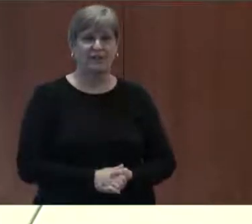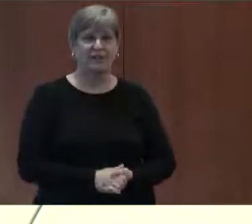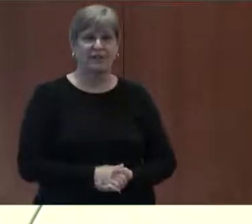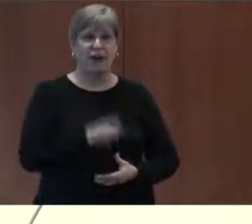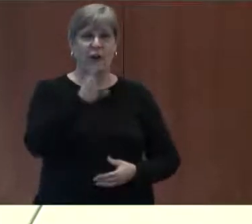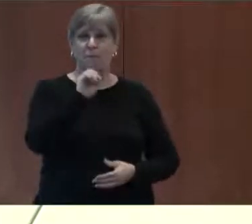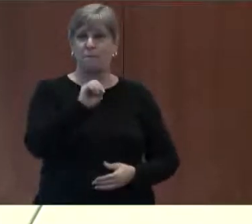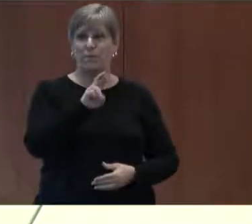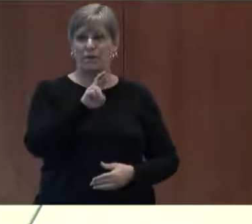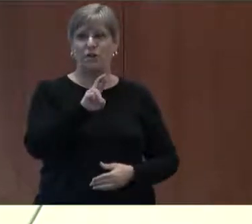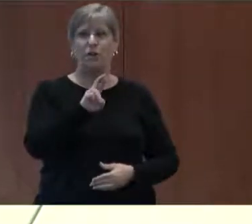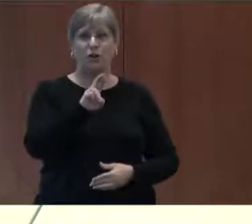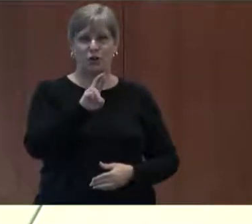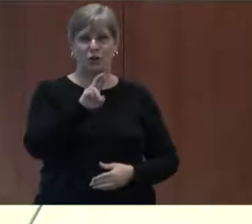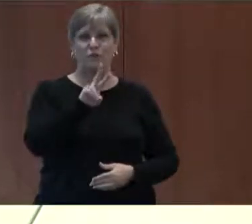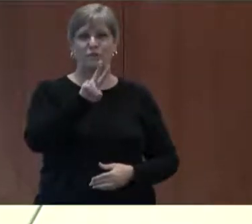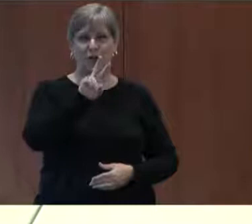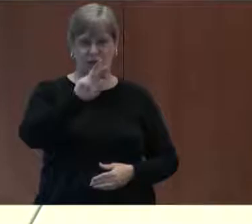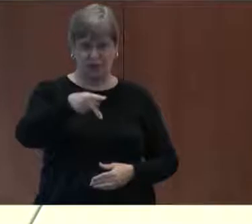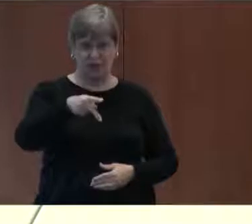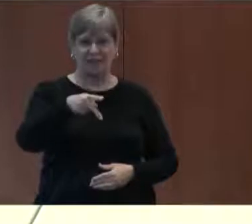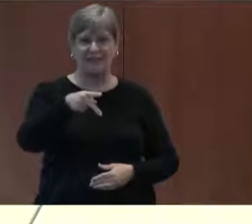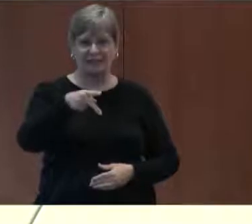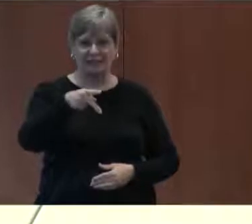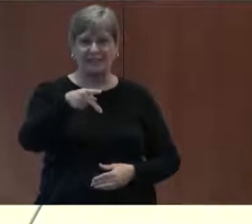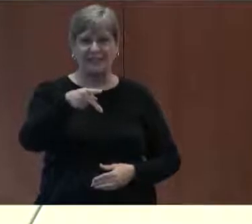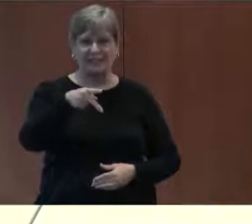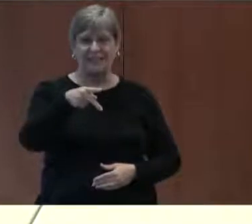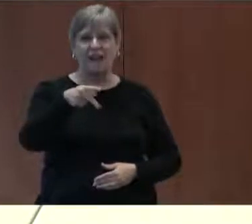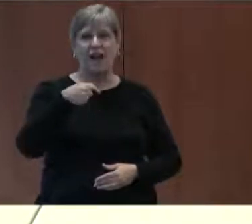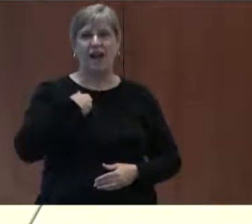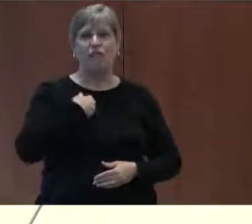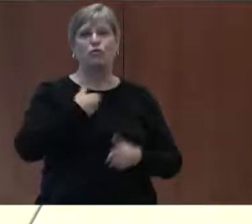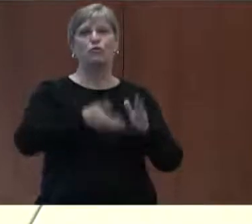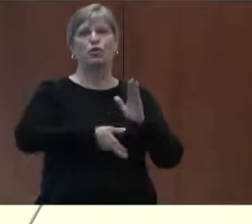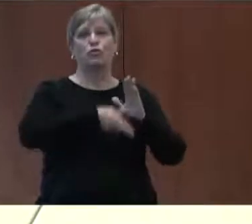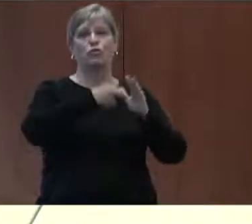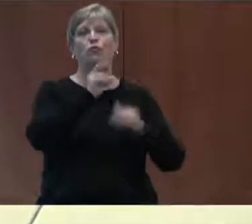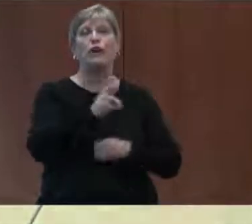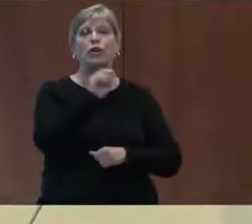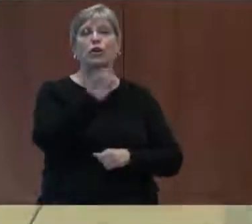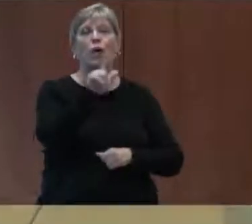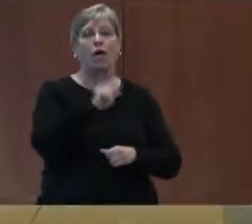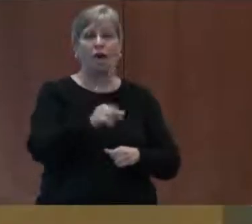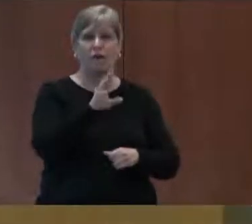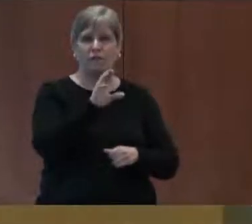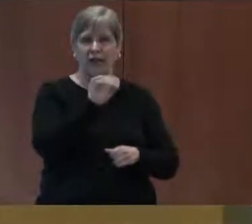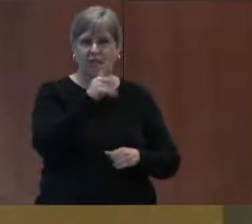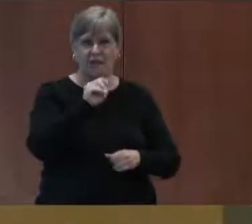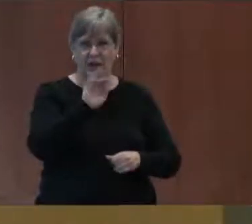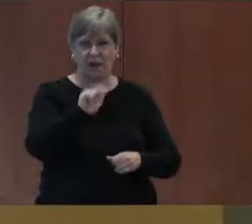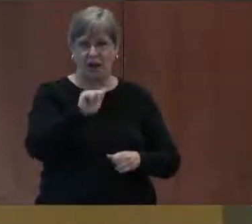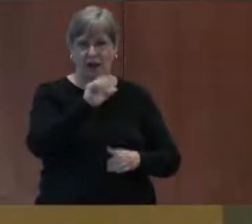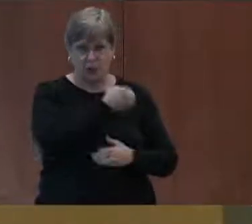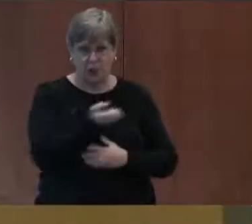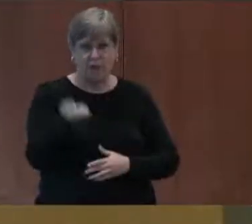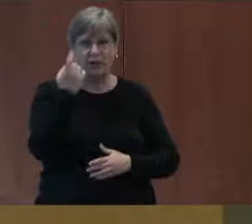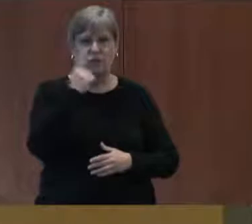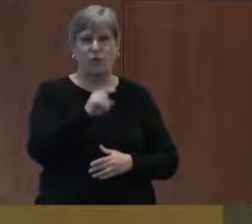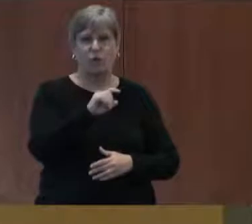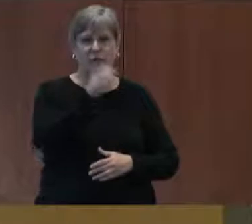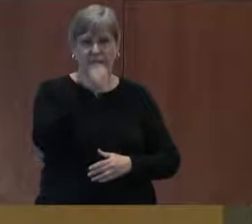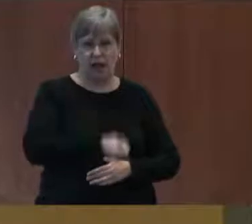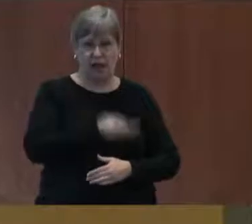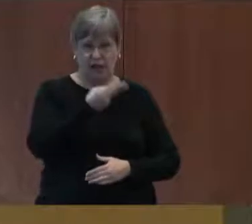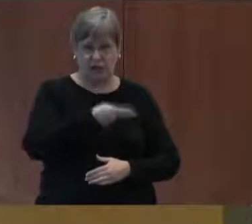Mr. Vice President, I move to approve the awards, renewals, and procurements for Cafeteria Edition at South Hagerstown High School to GRC